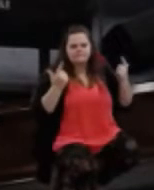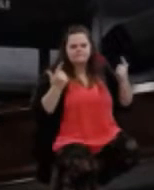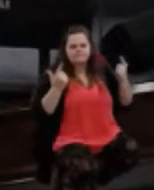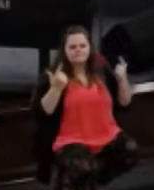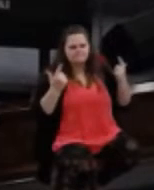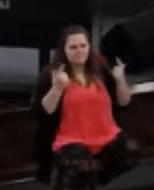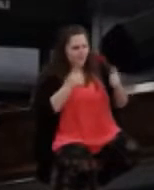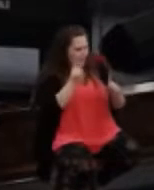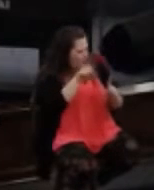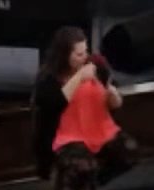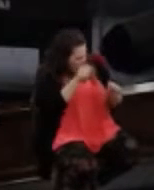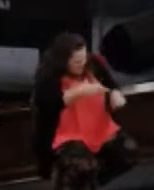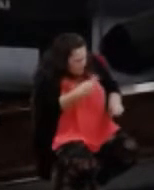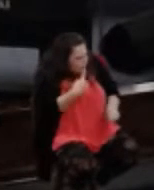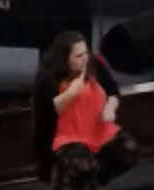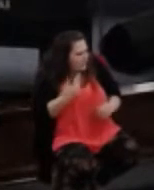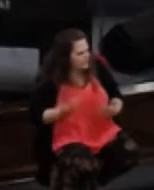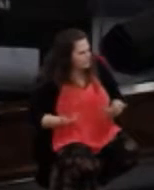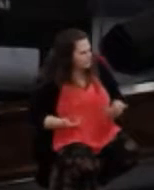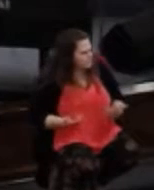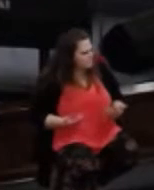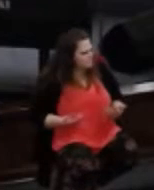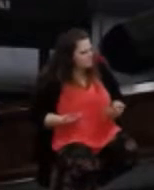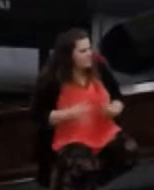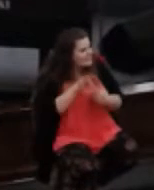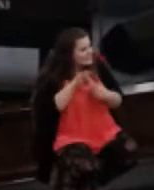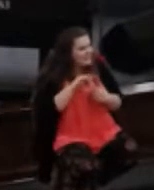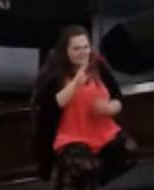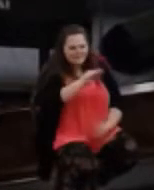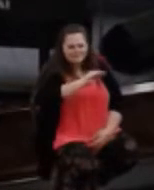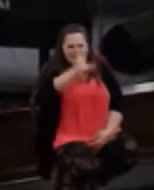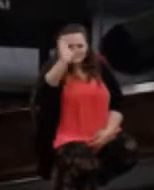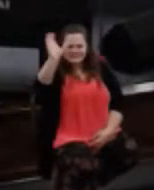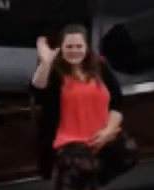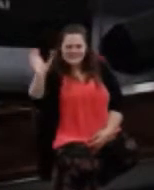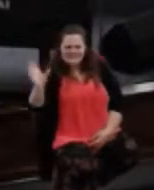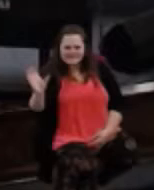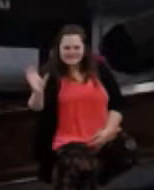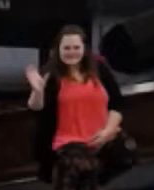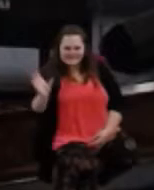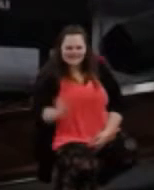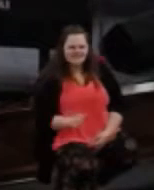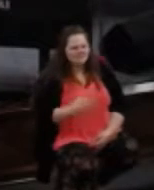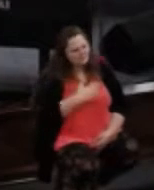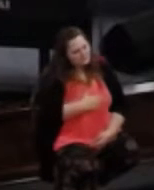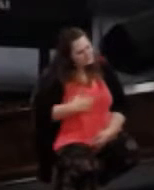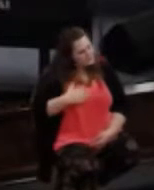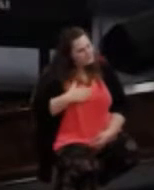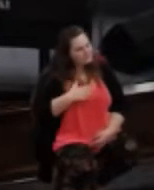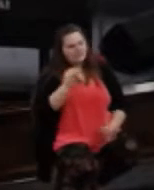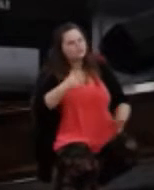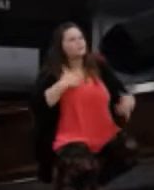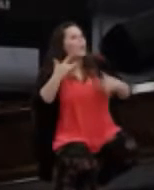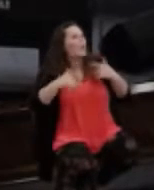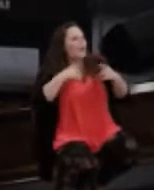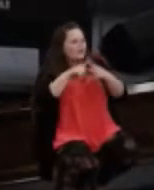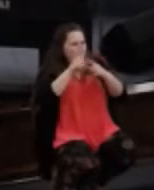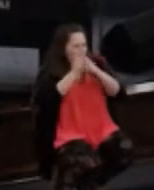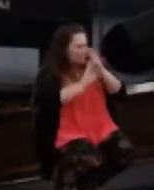What else do you say except Merry Christmas? Joy to the world. Let's